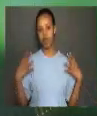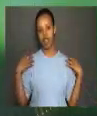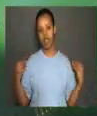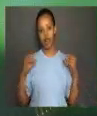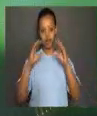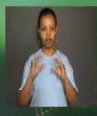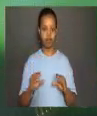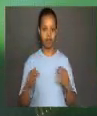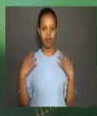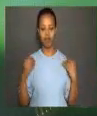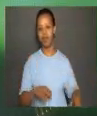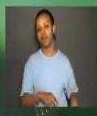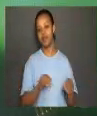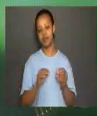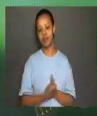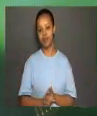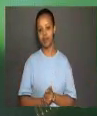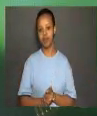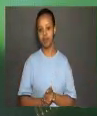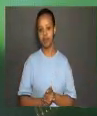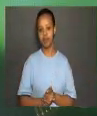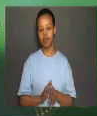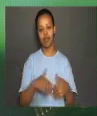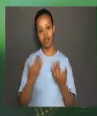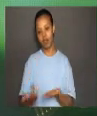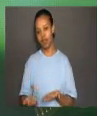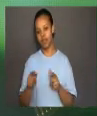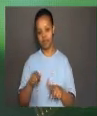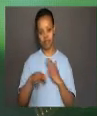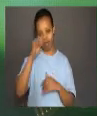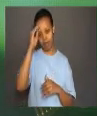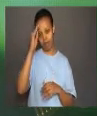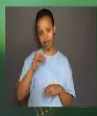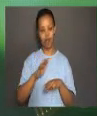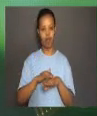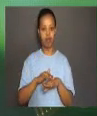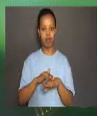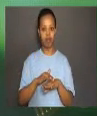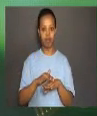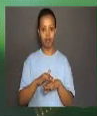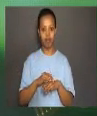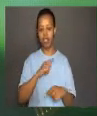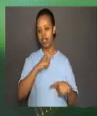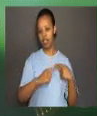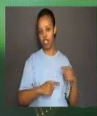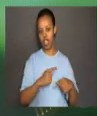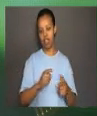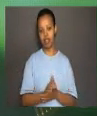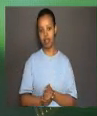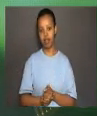Hello, teacher. Hello, students. Welcome to today's lesson on